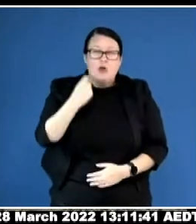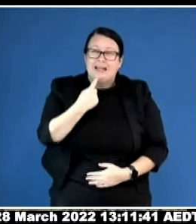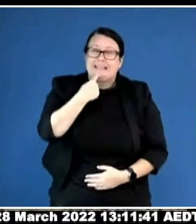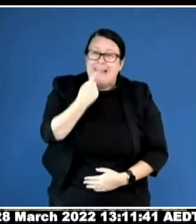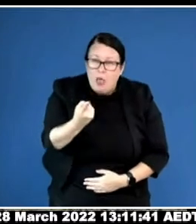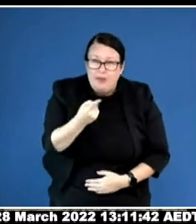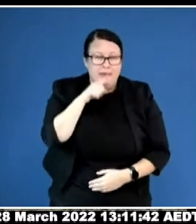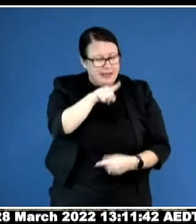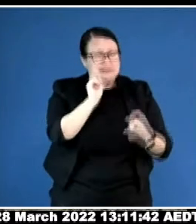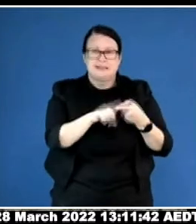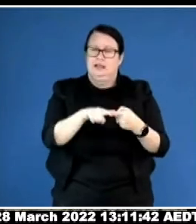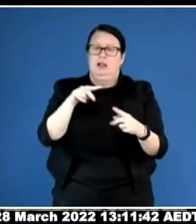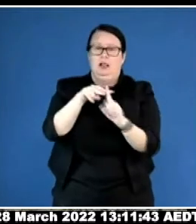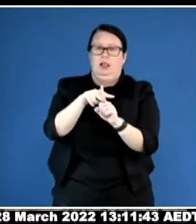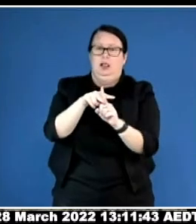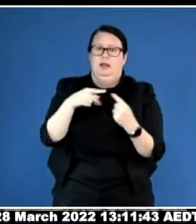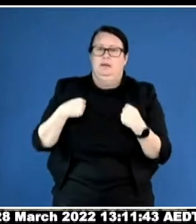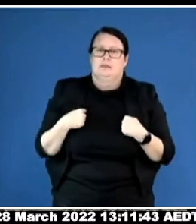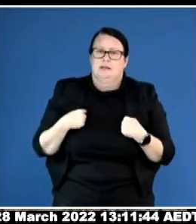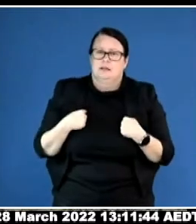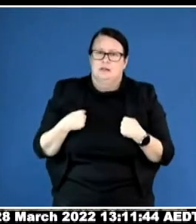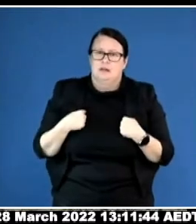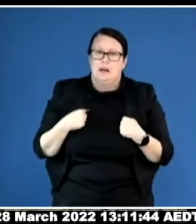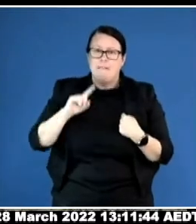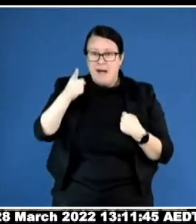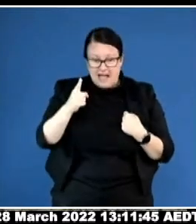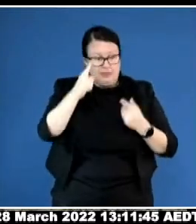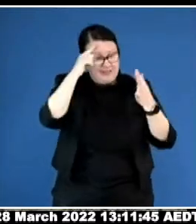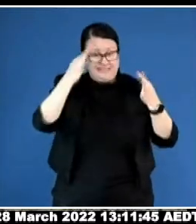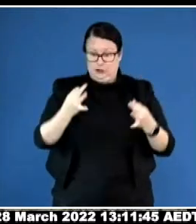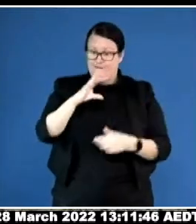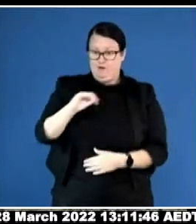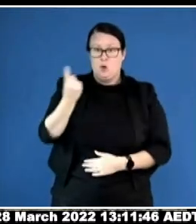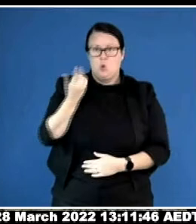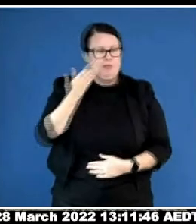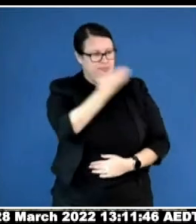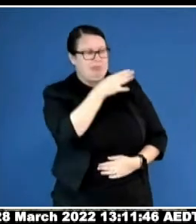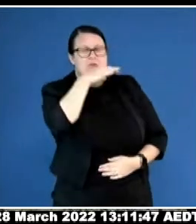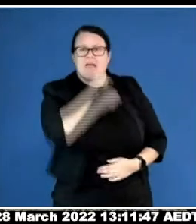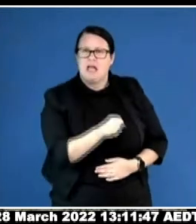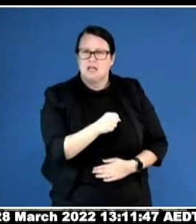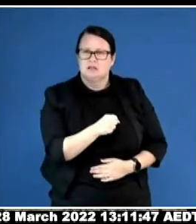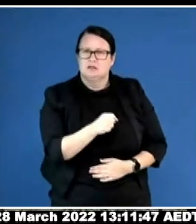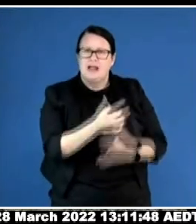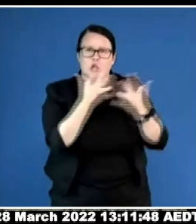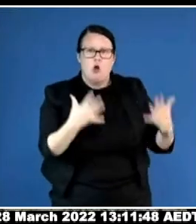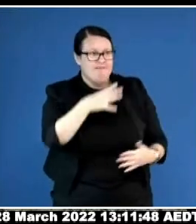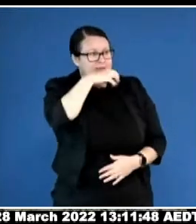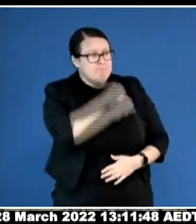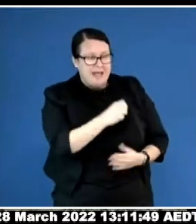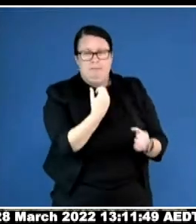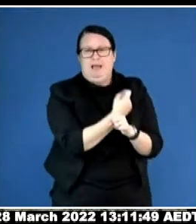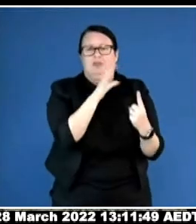choice. But at the crux of this, this is the choice of a man, and it usually is the choice of men to abuse us.